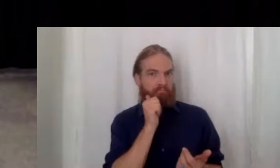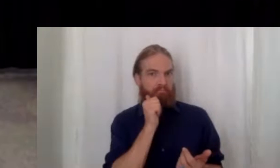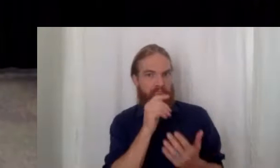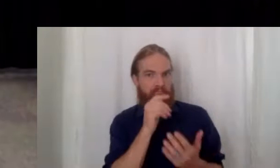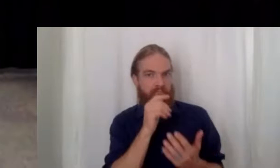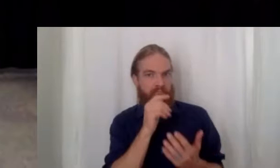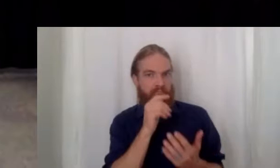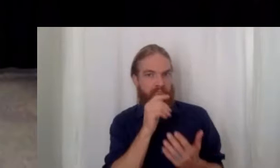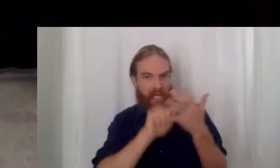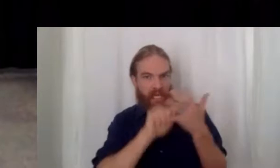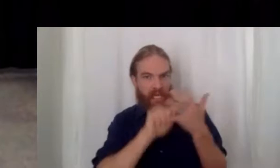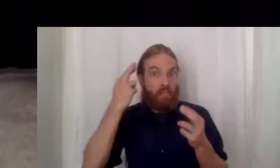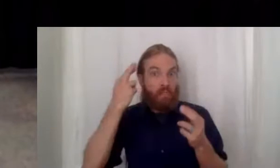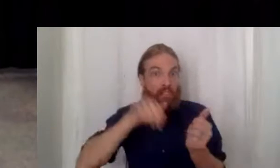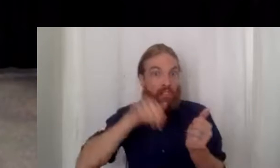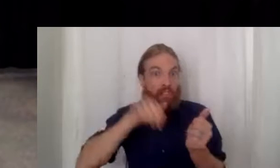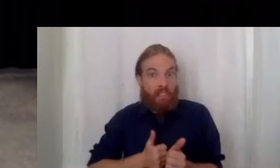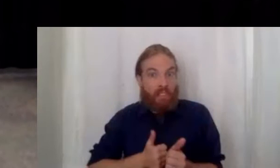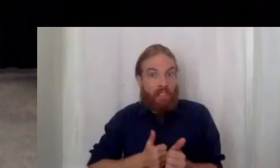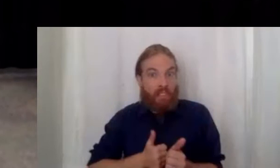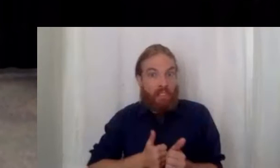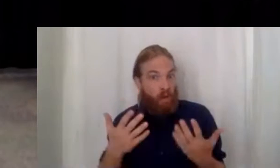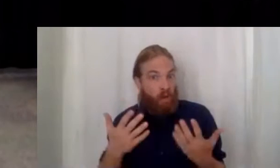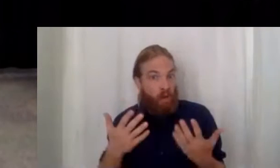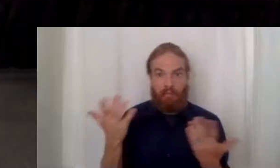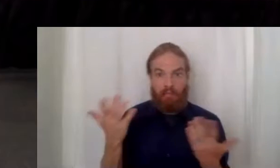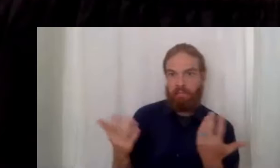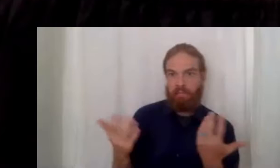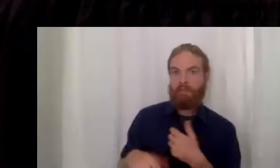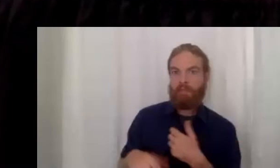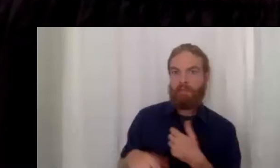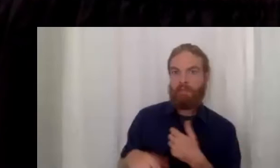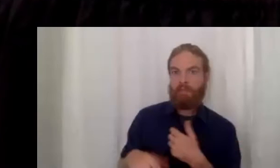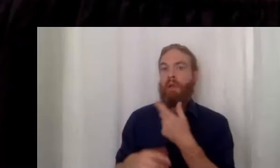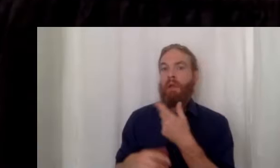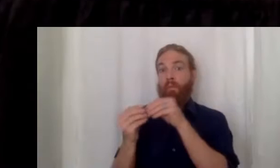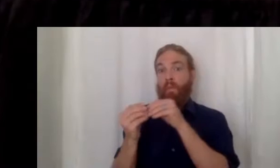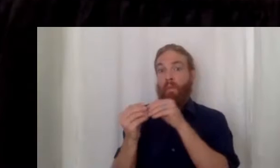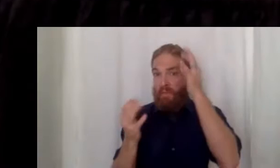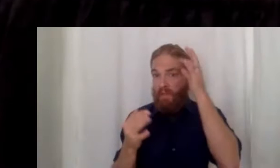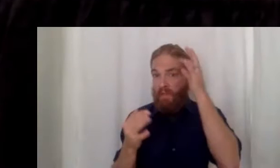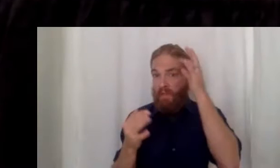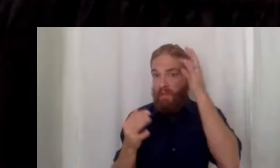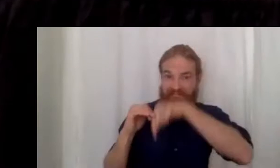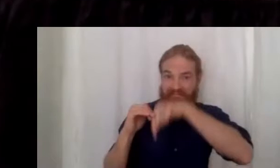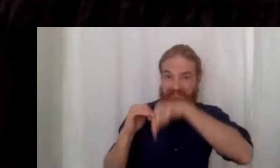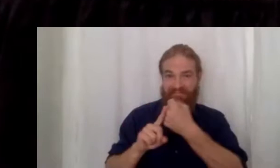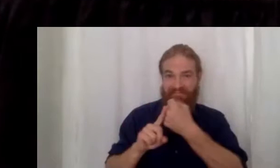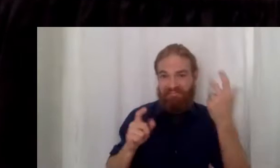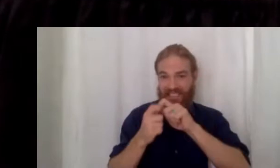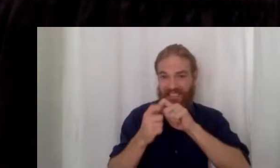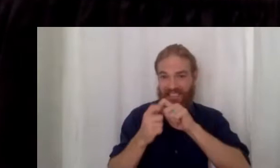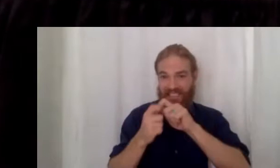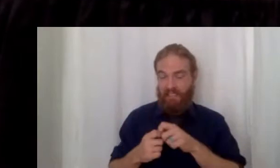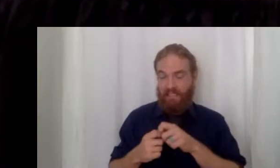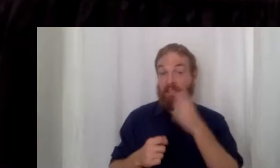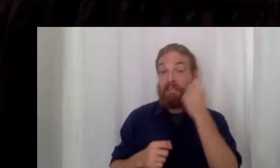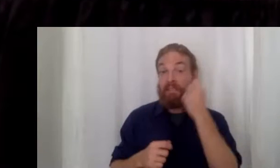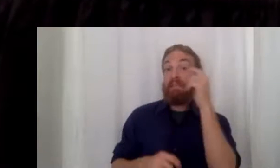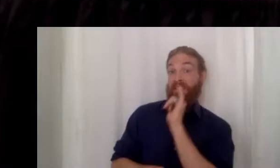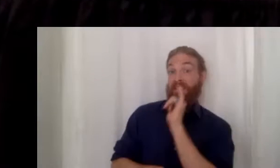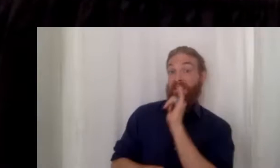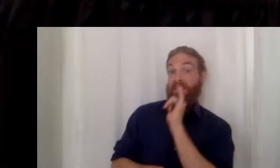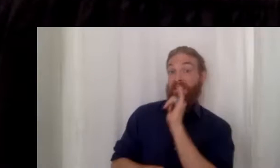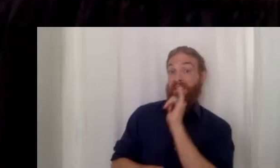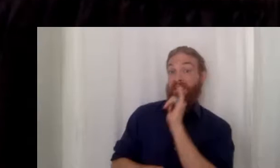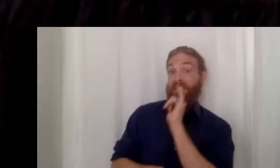detail and share that, but given that they are law enforcement, the rationale there was that we